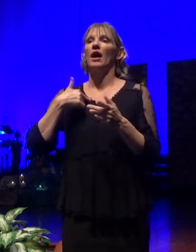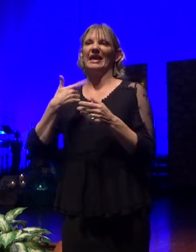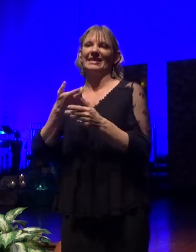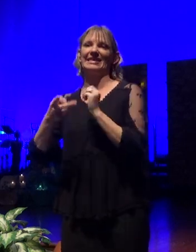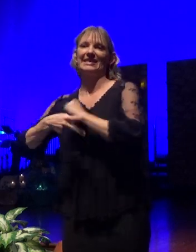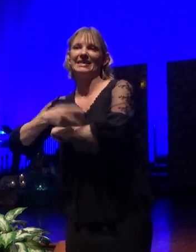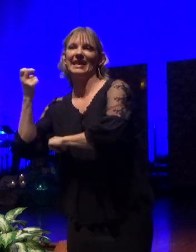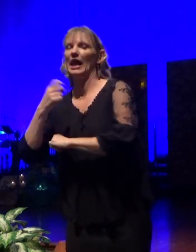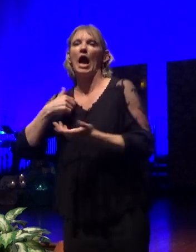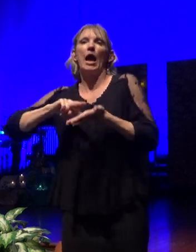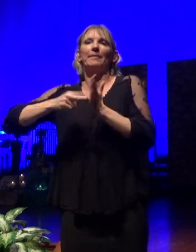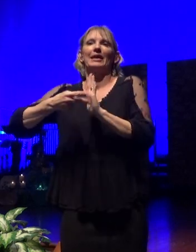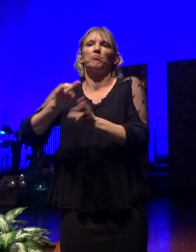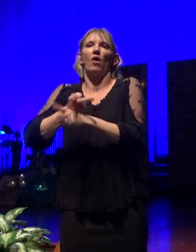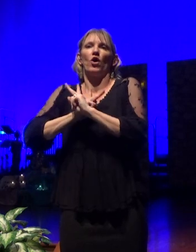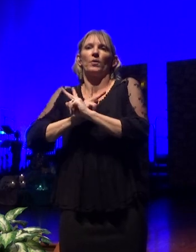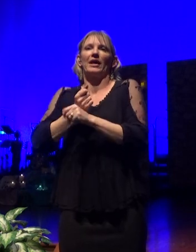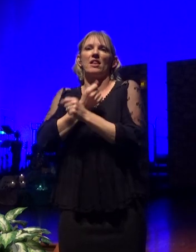good material.